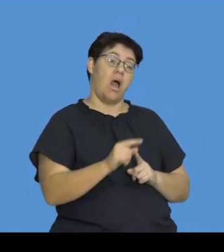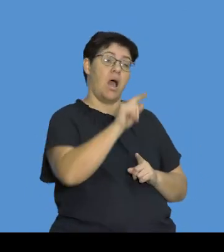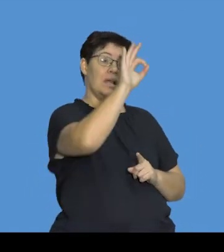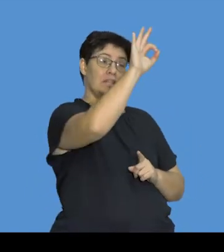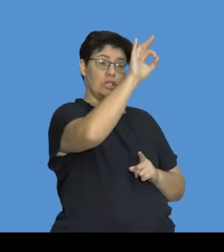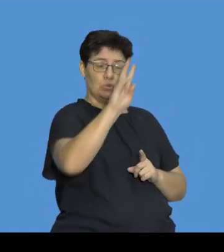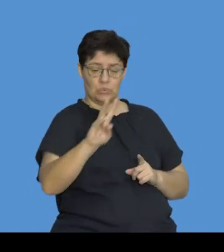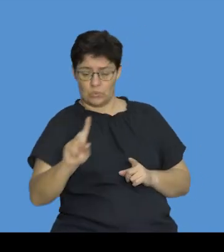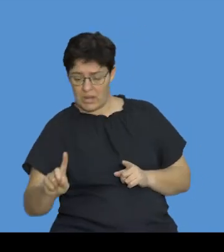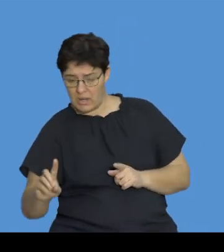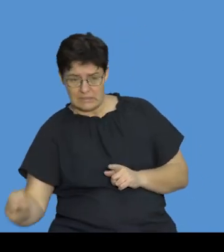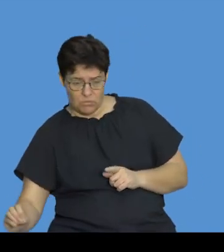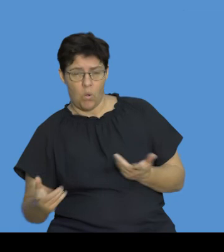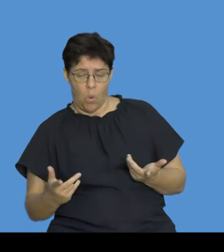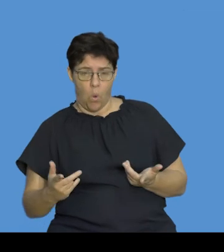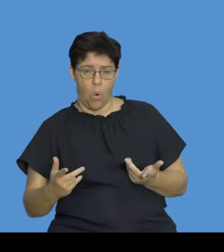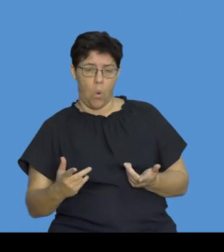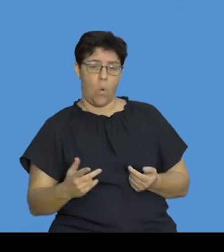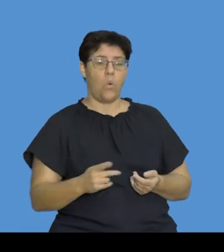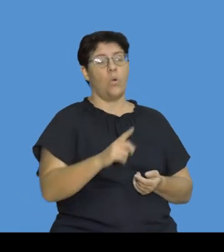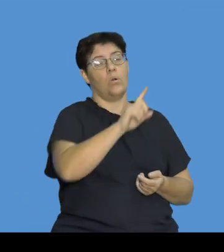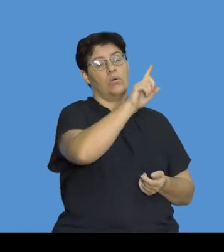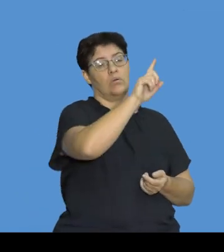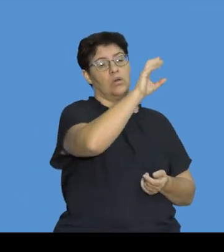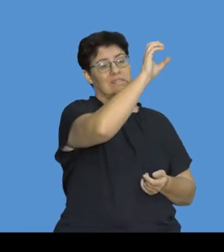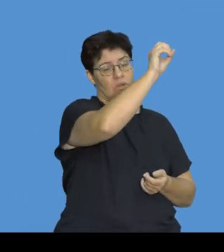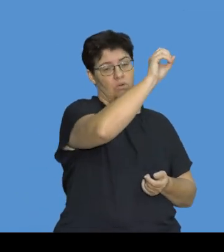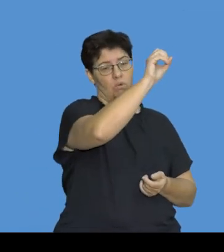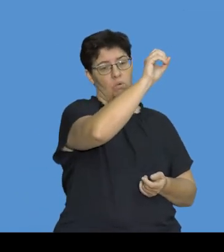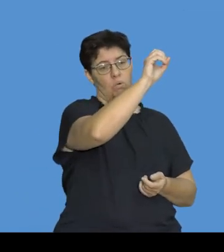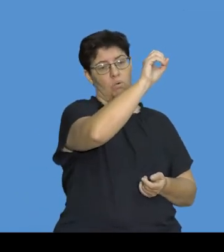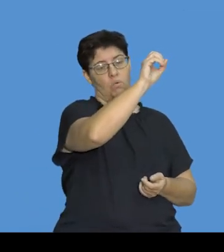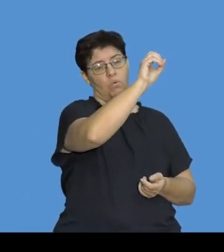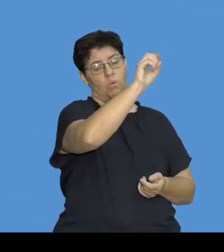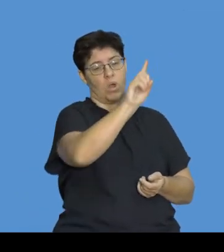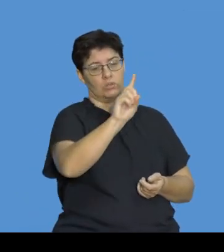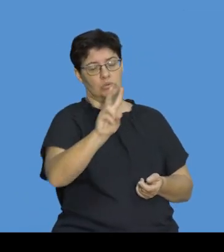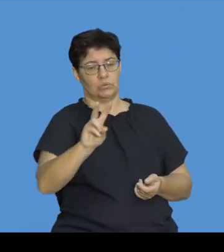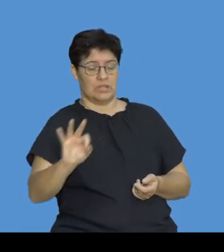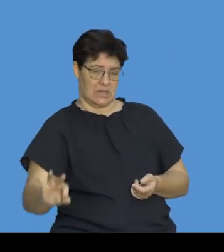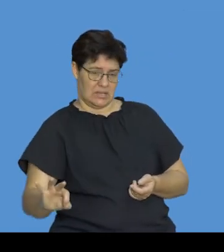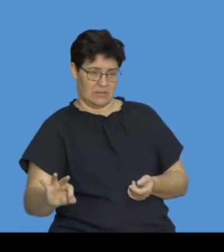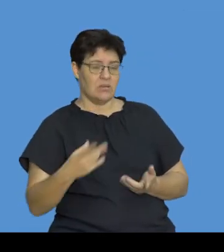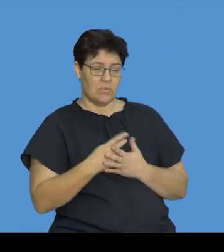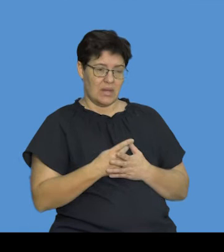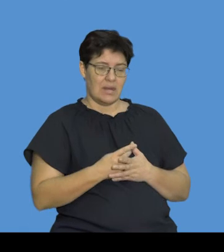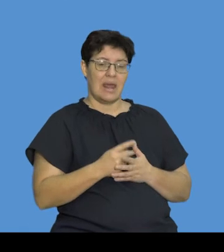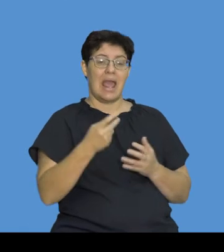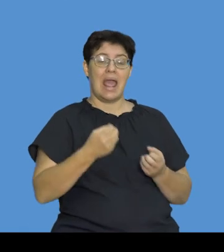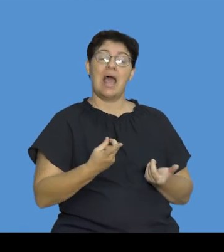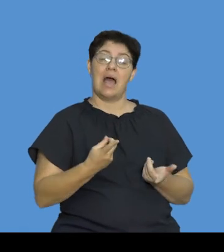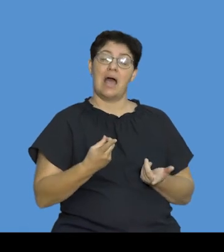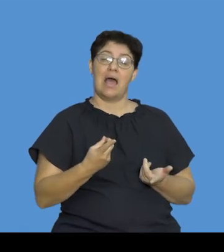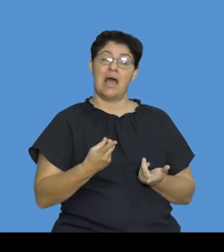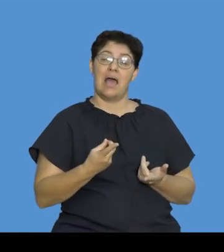the exponents increasing? What does that mean? With every trinomial that you're going to get, the exponents will be